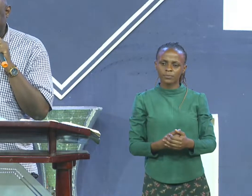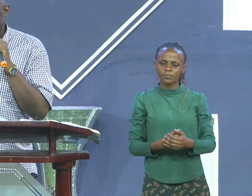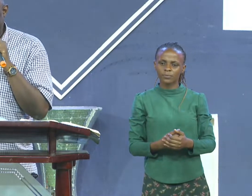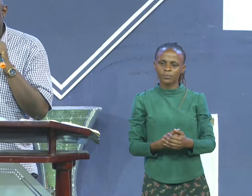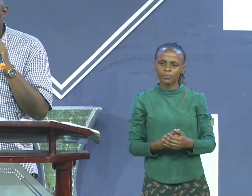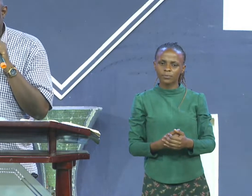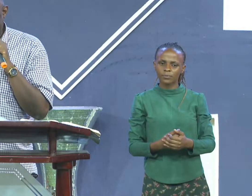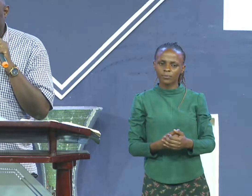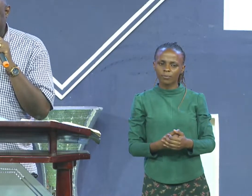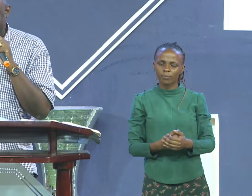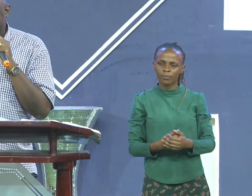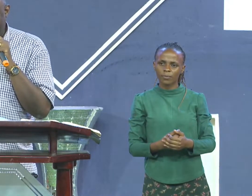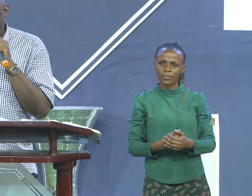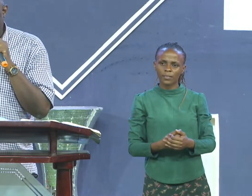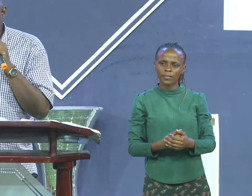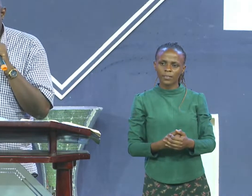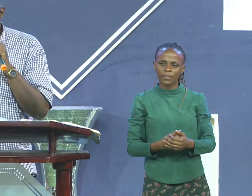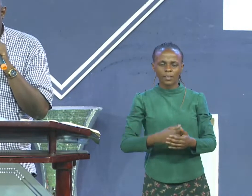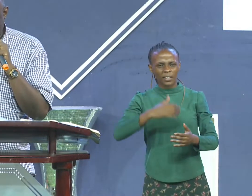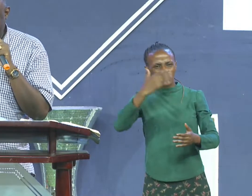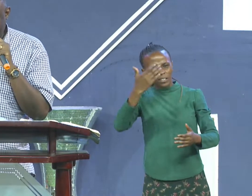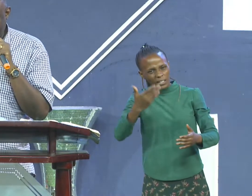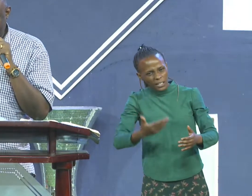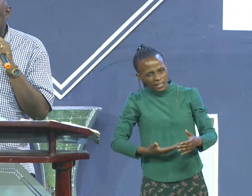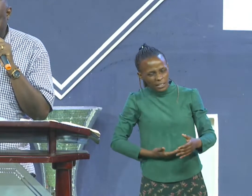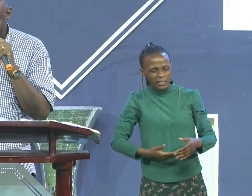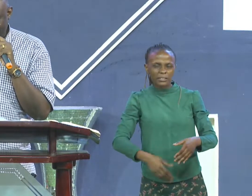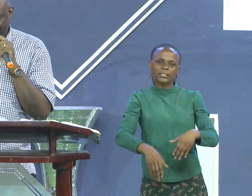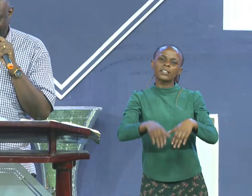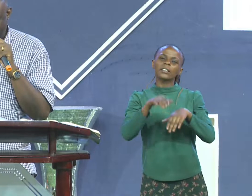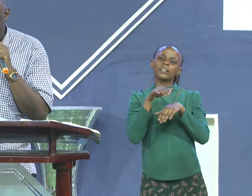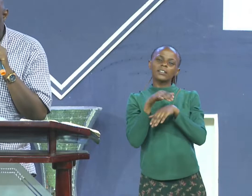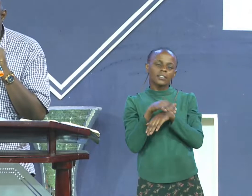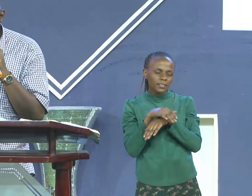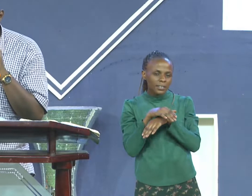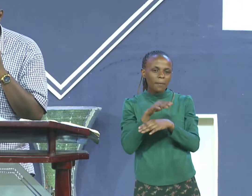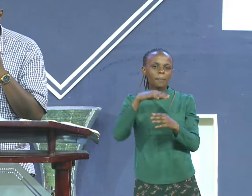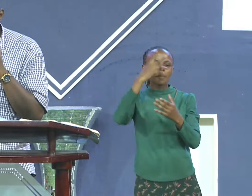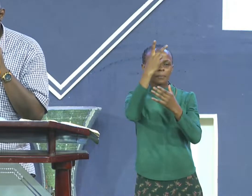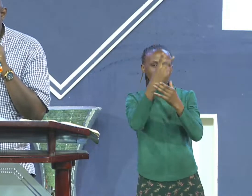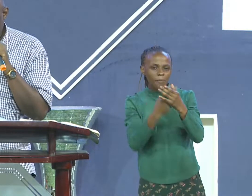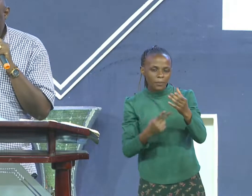it had implication of laziness, both in the spirit and the physical.